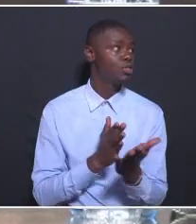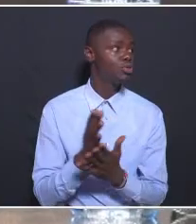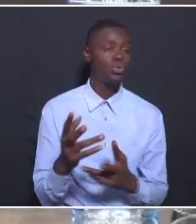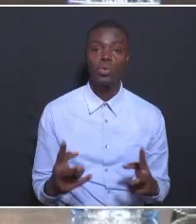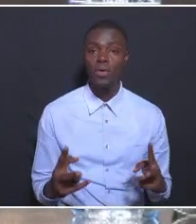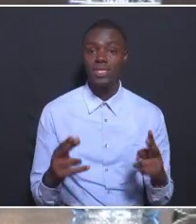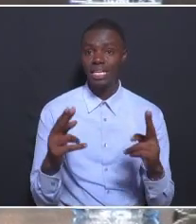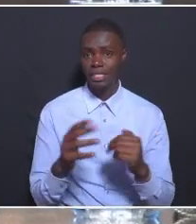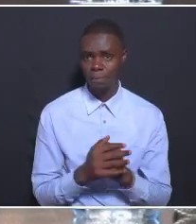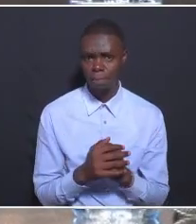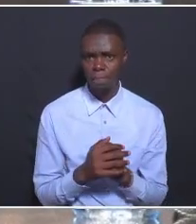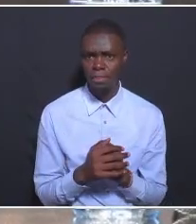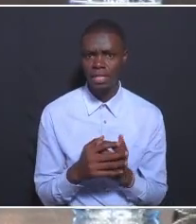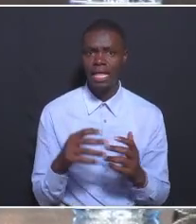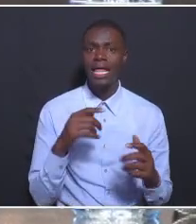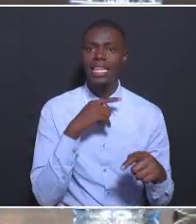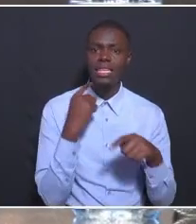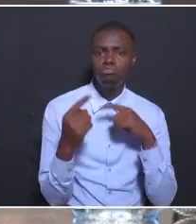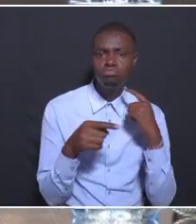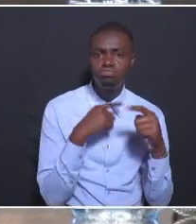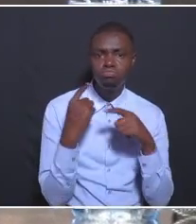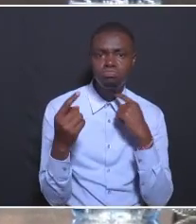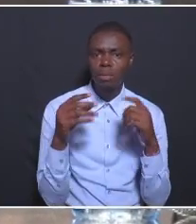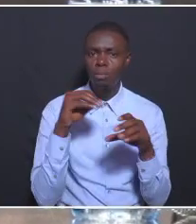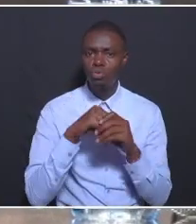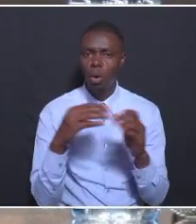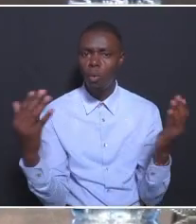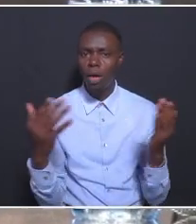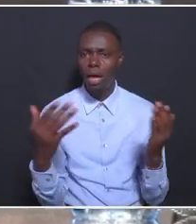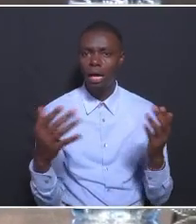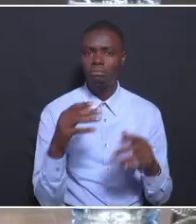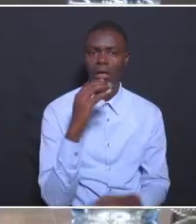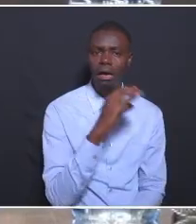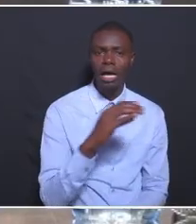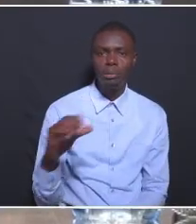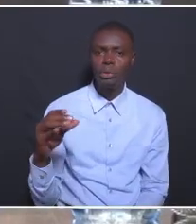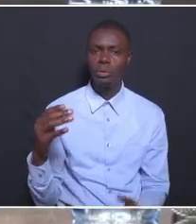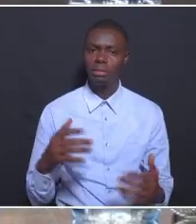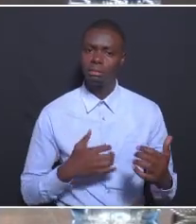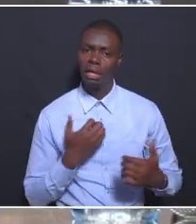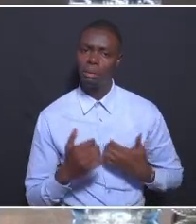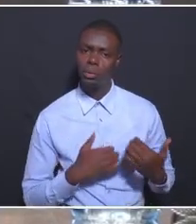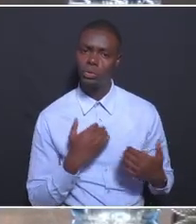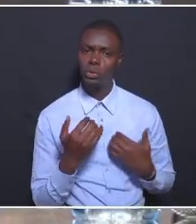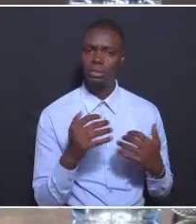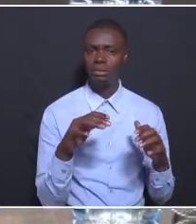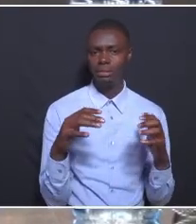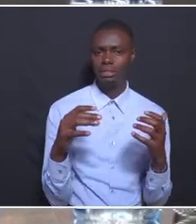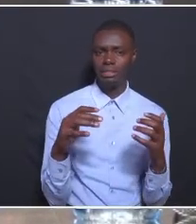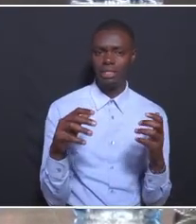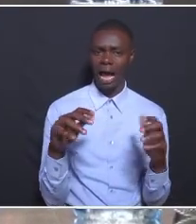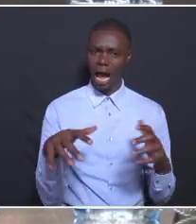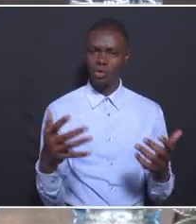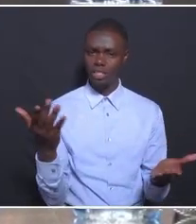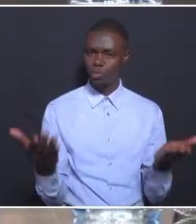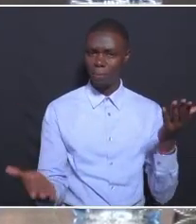cuts, the comedies plays in the long shots, and then the emotional beats plays in the close-ups, and how to sort of